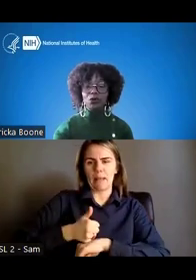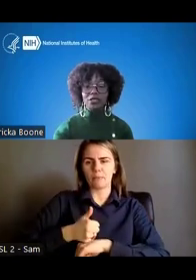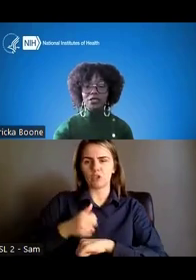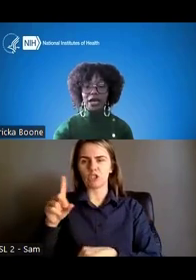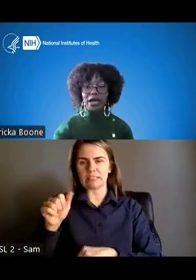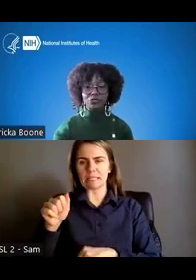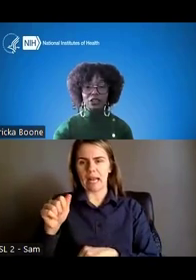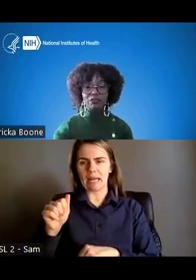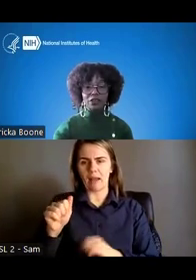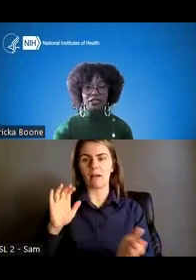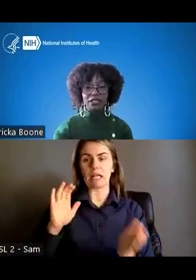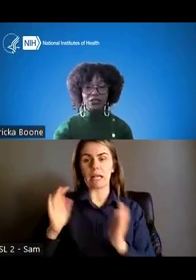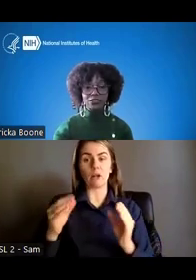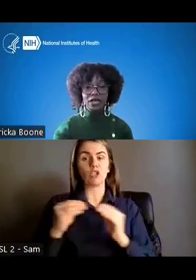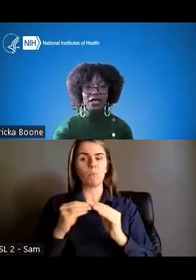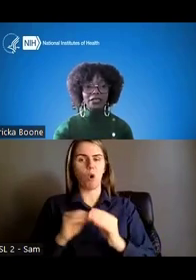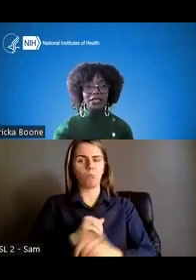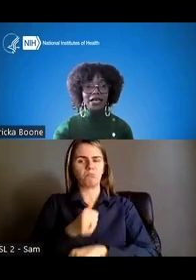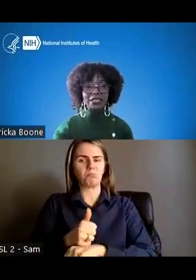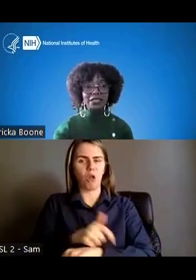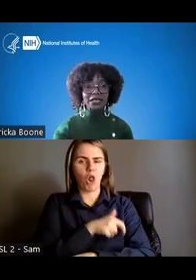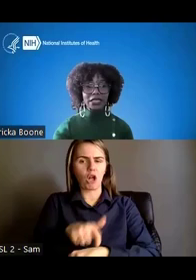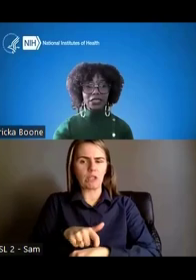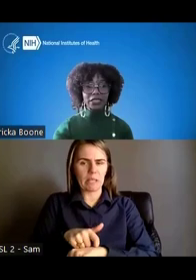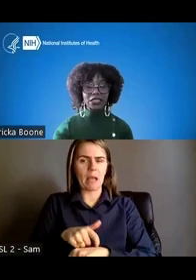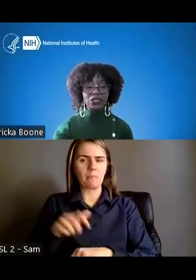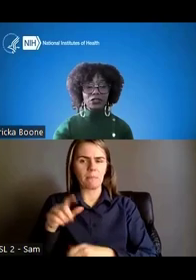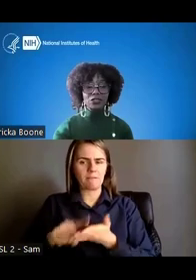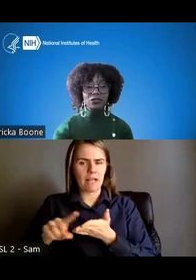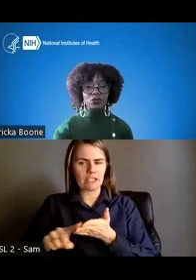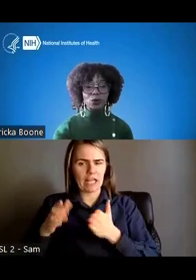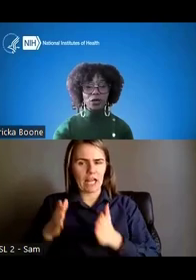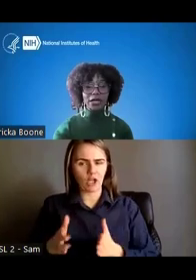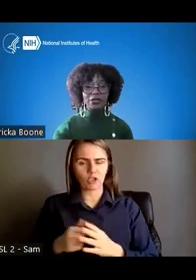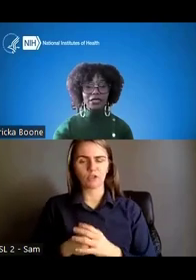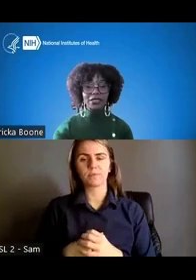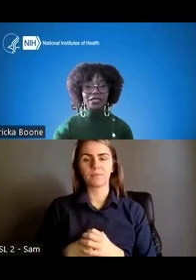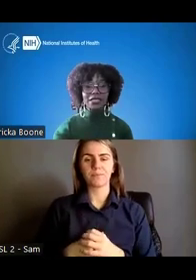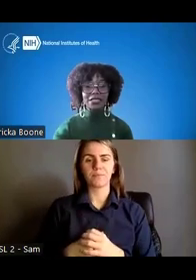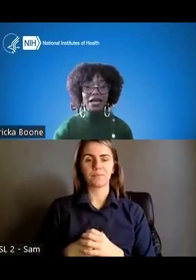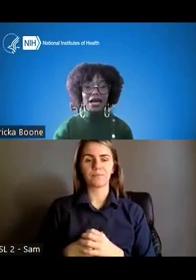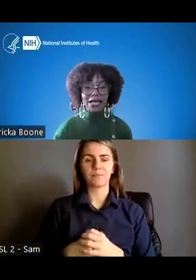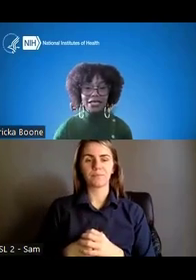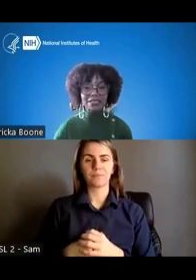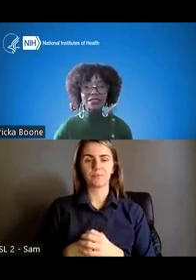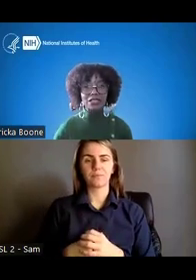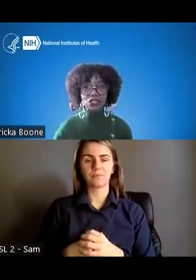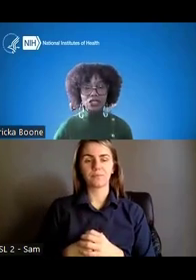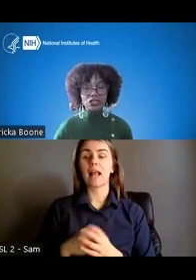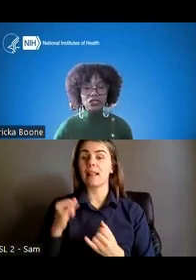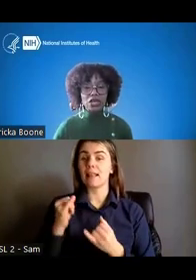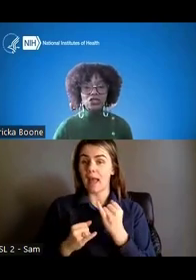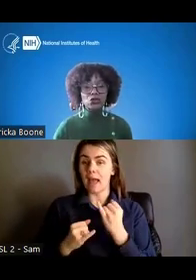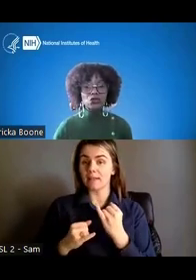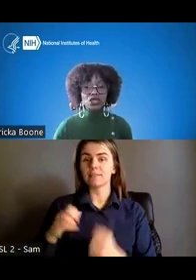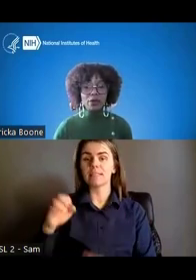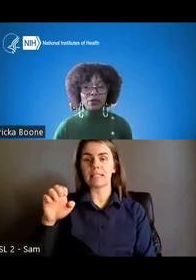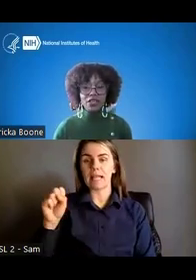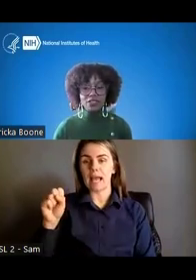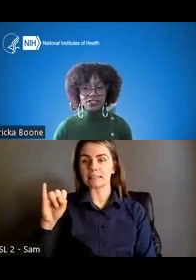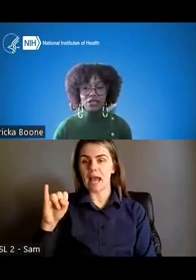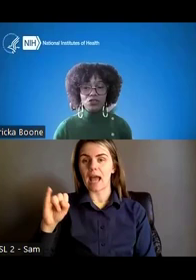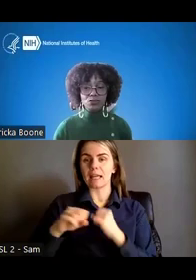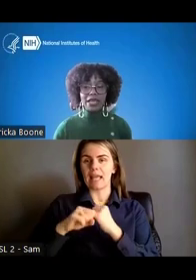compared to more established investigators. Lastly, like here on the screen, as we point out, is ESI extensions. So